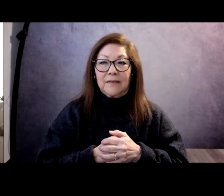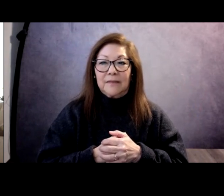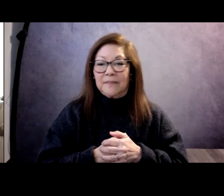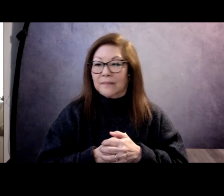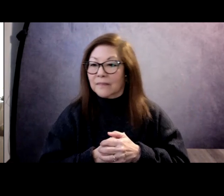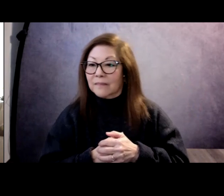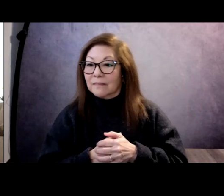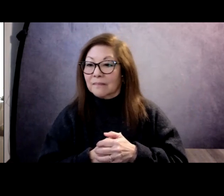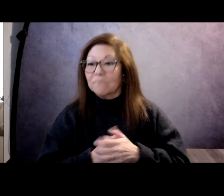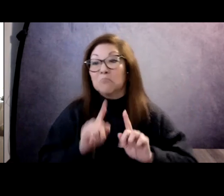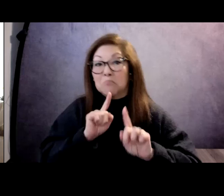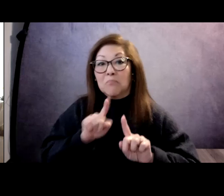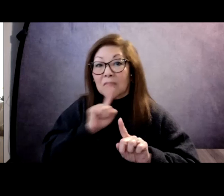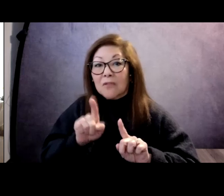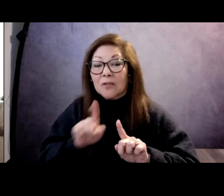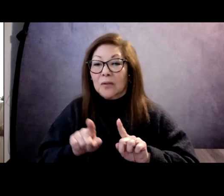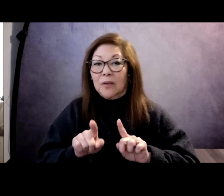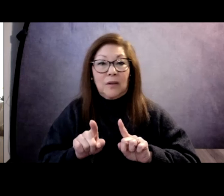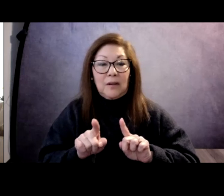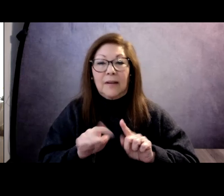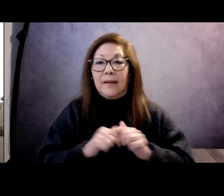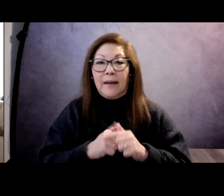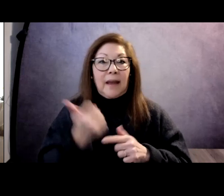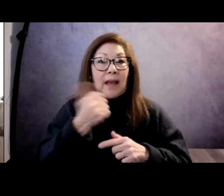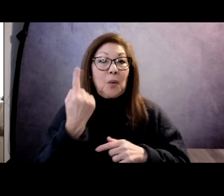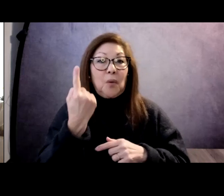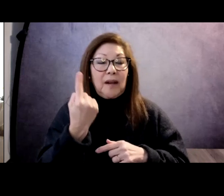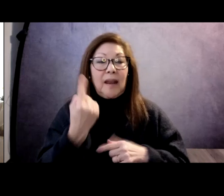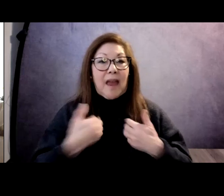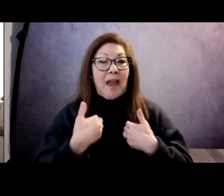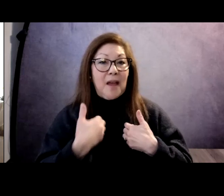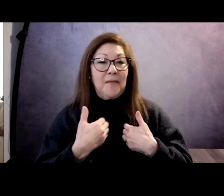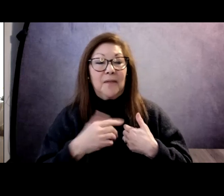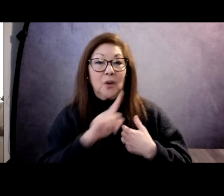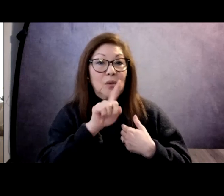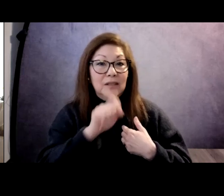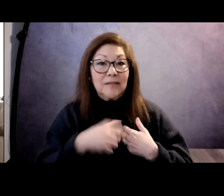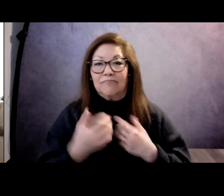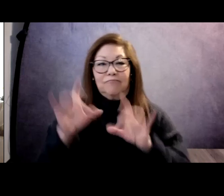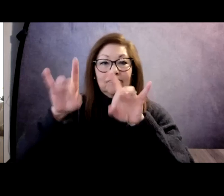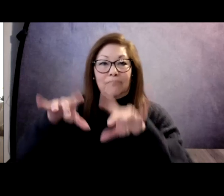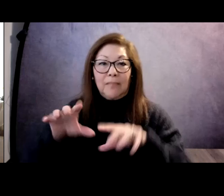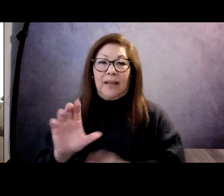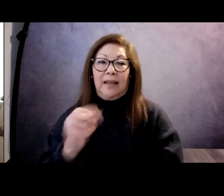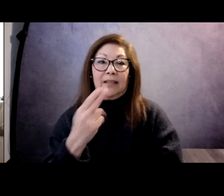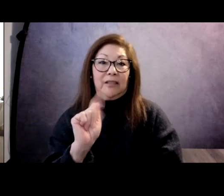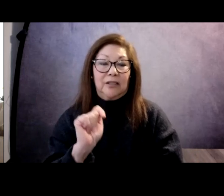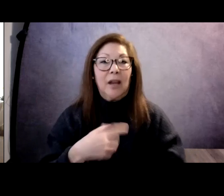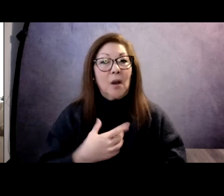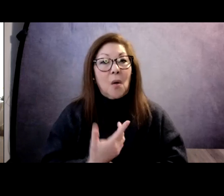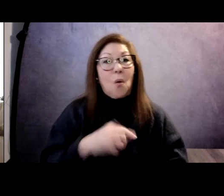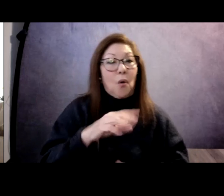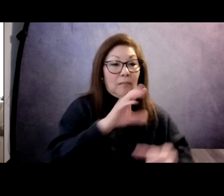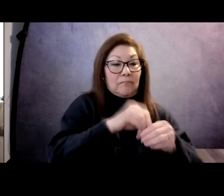Sure. Anybody else have questions? Again, you can drop it in the chat or put it in the